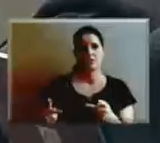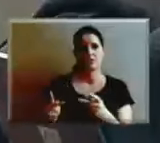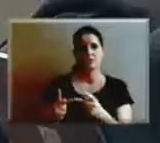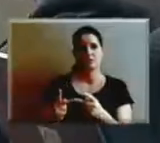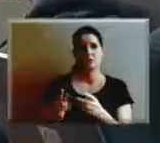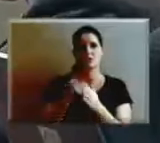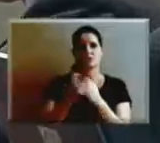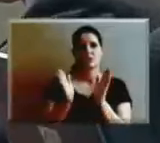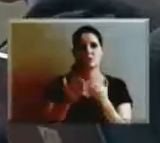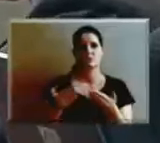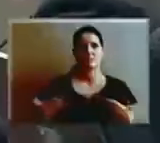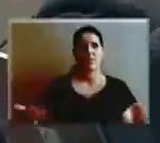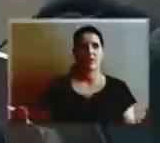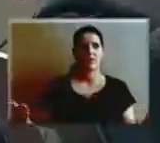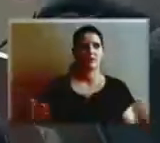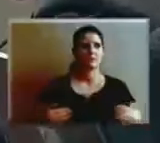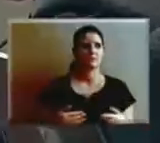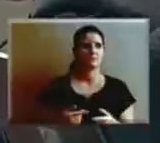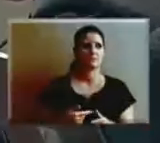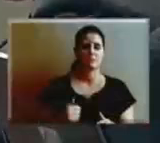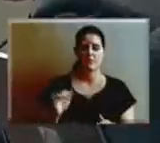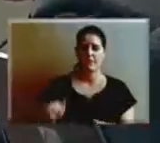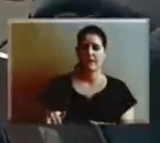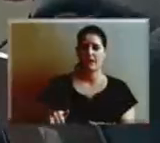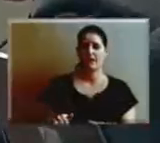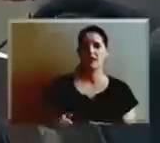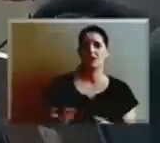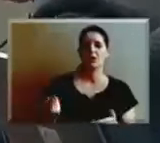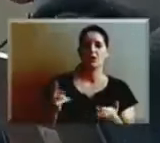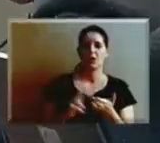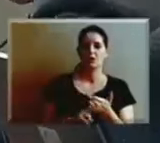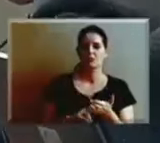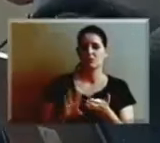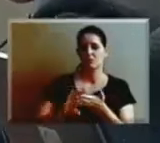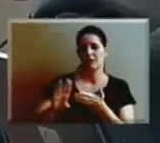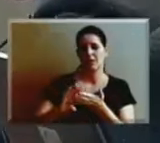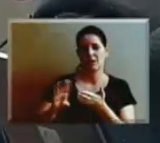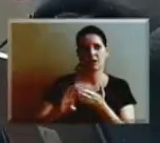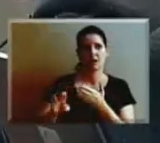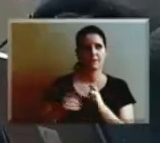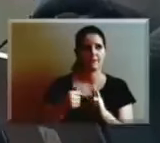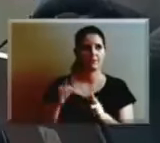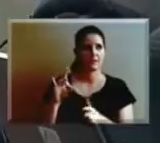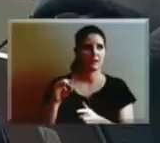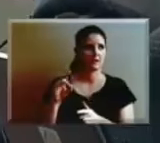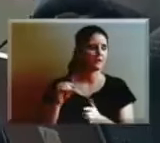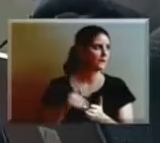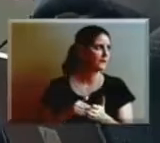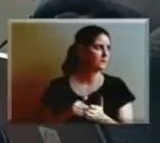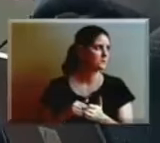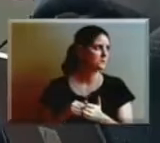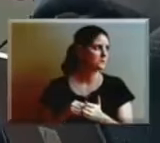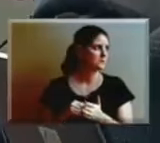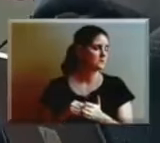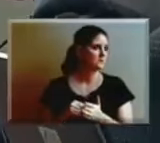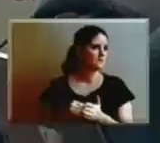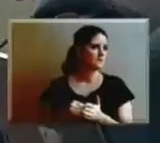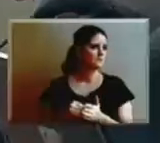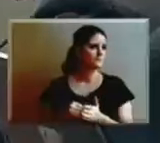the $80,000. Contractual cleaning comes out of $80,000. There is very little that the